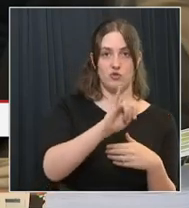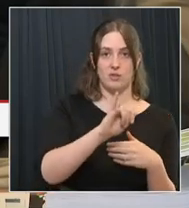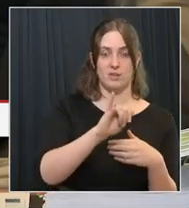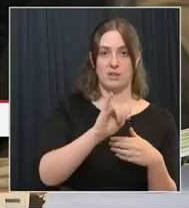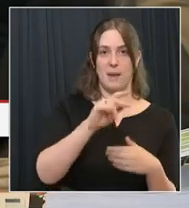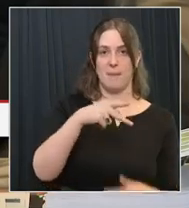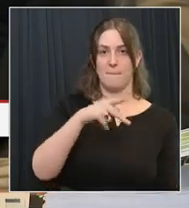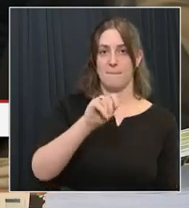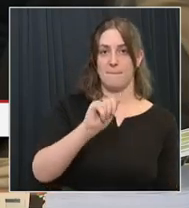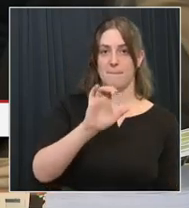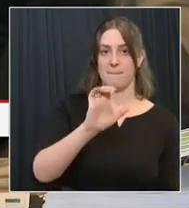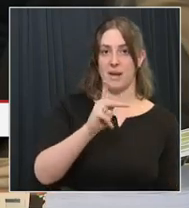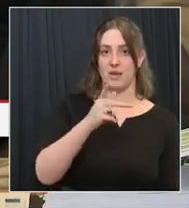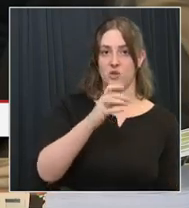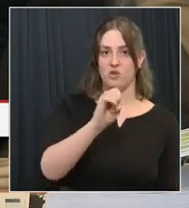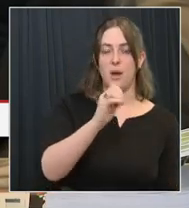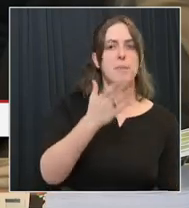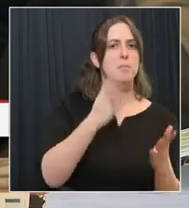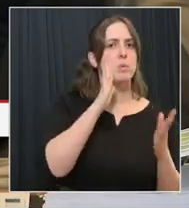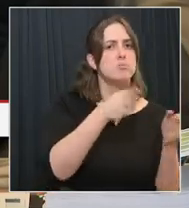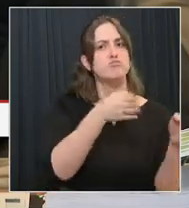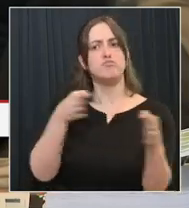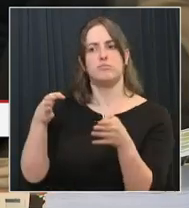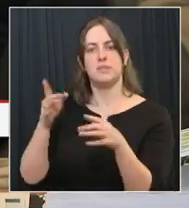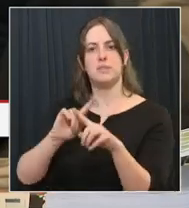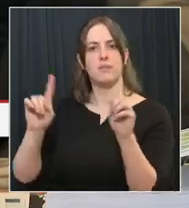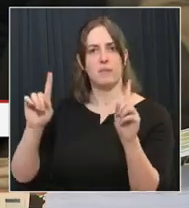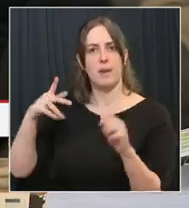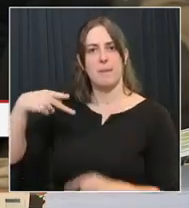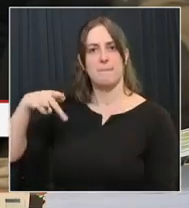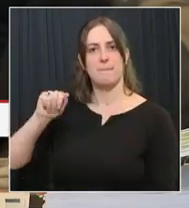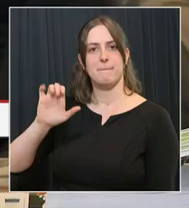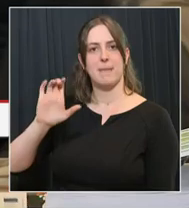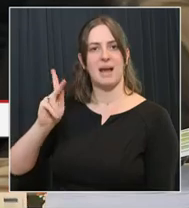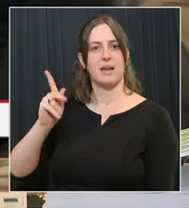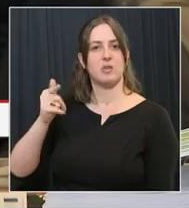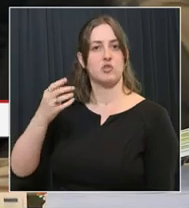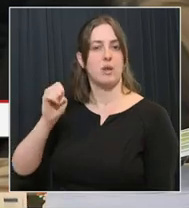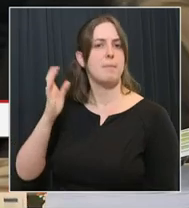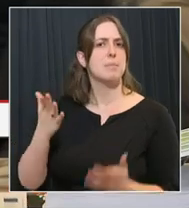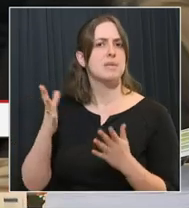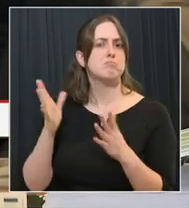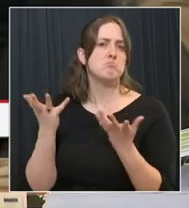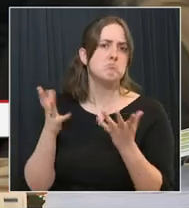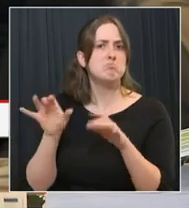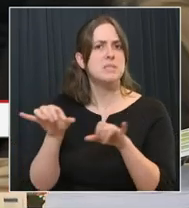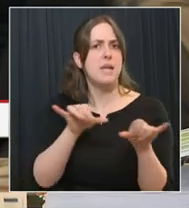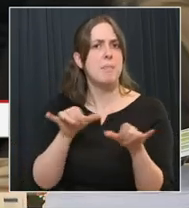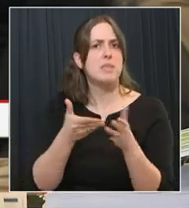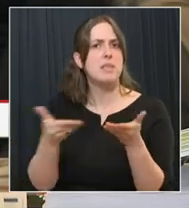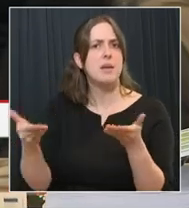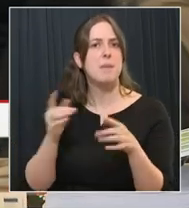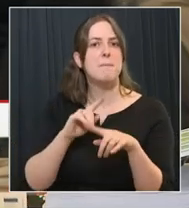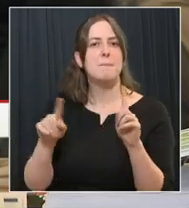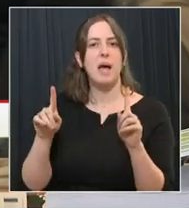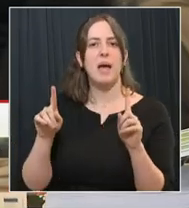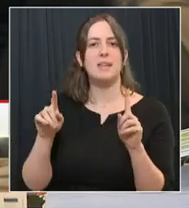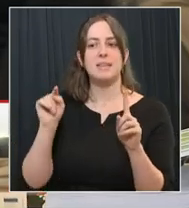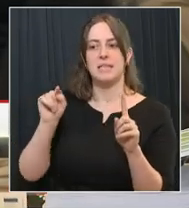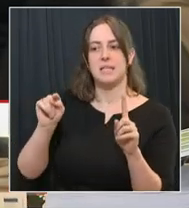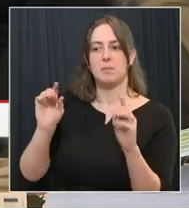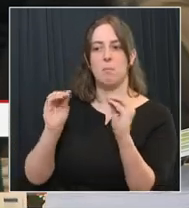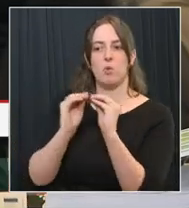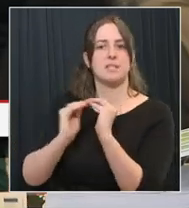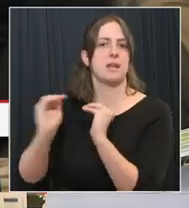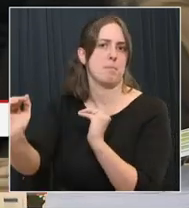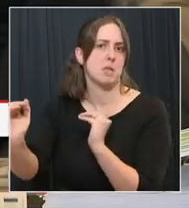package. And effectively, you're getting the same thing, but it's packaged in a different way that is in fact sustainable.